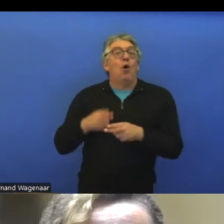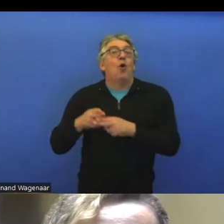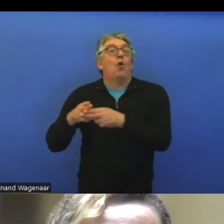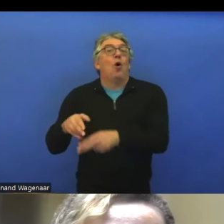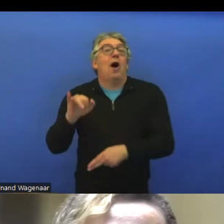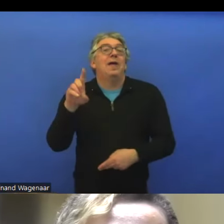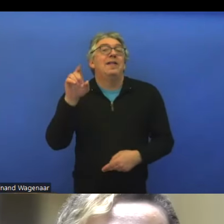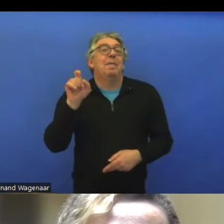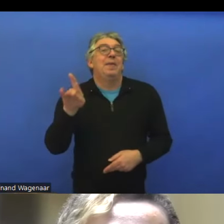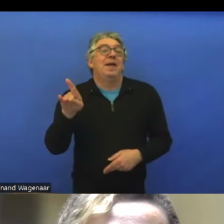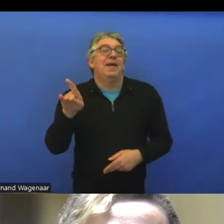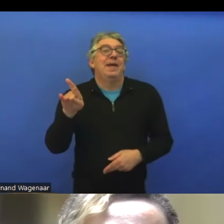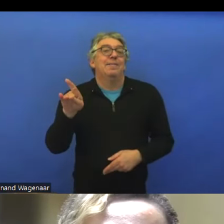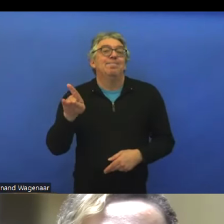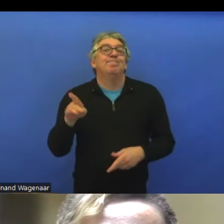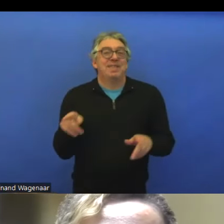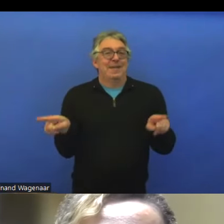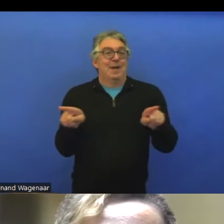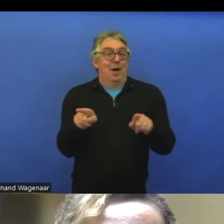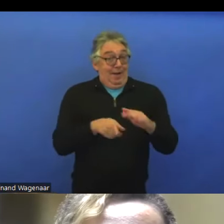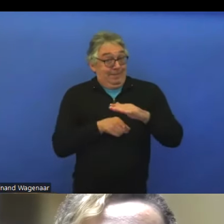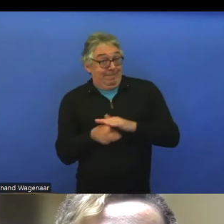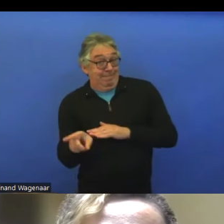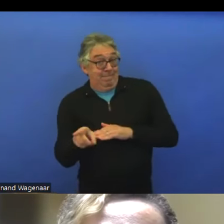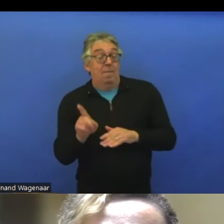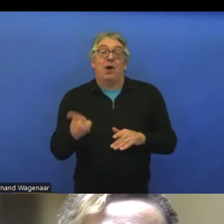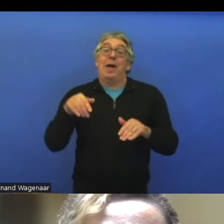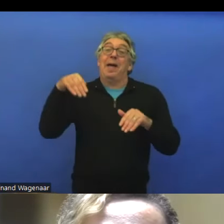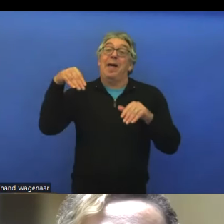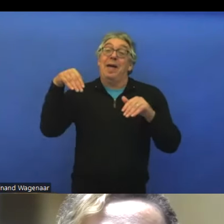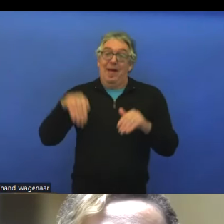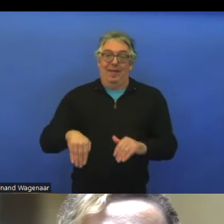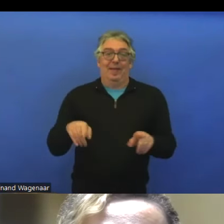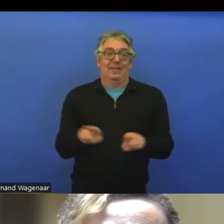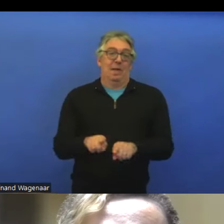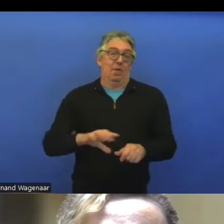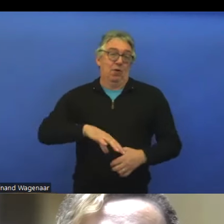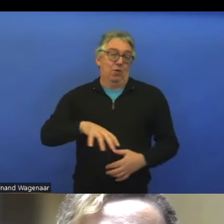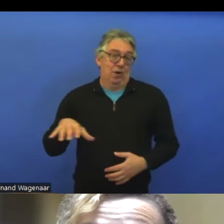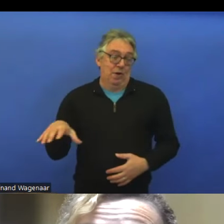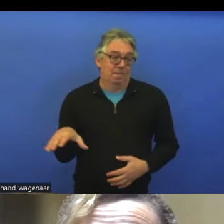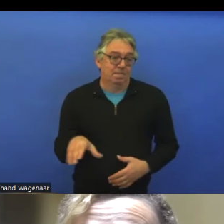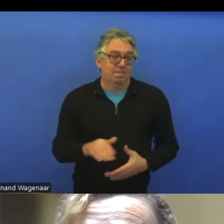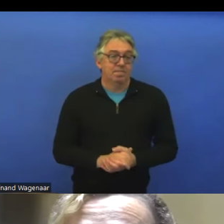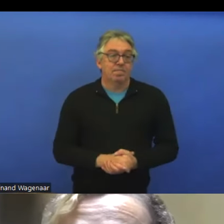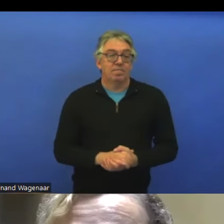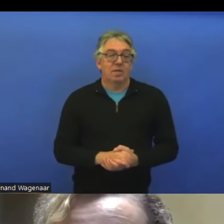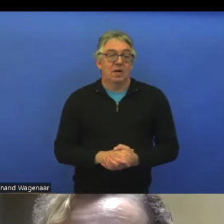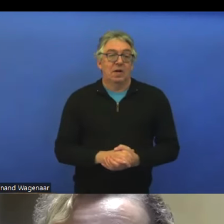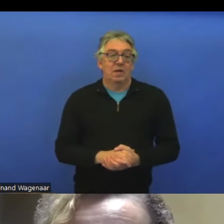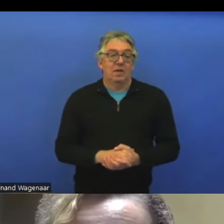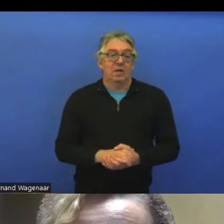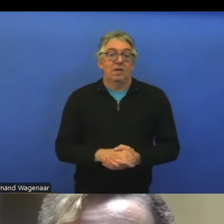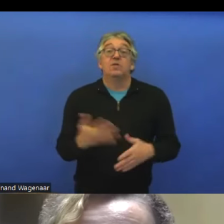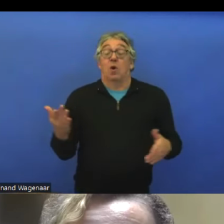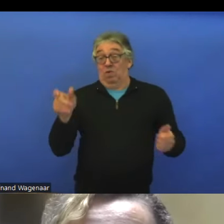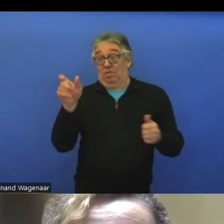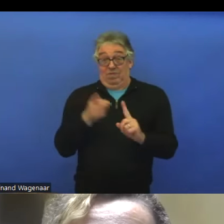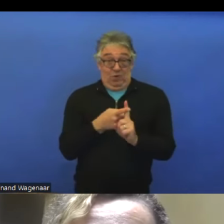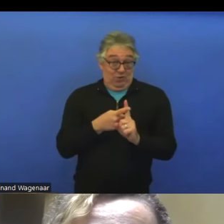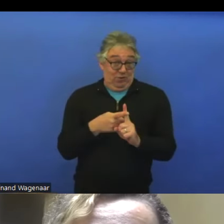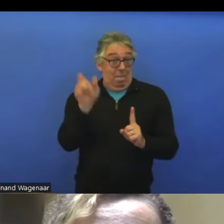main criteria, let's say, to be recognized a refugee. First of all, the person who has crossed the international